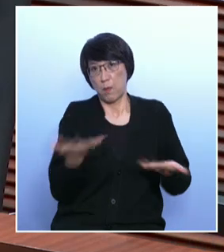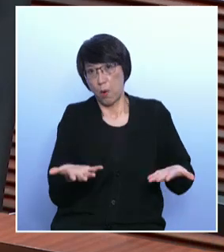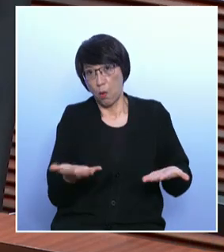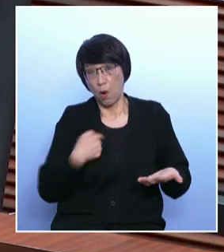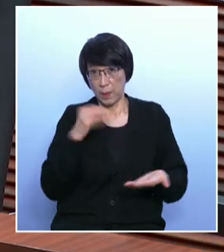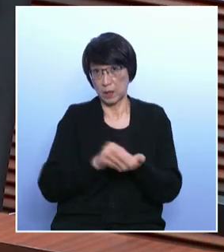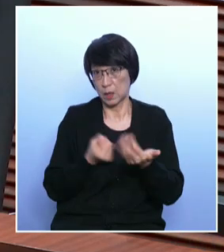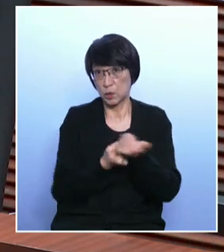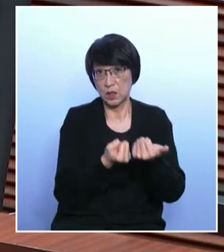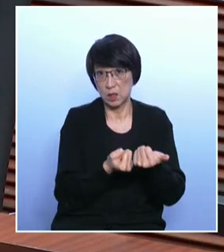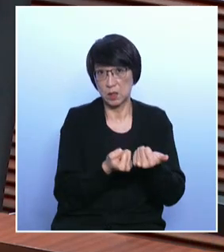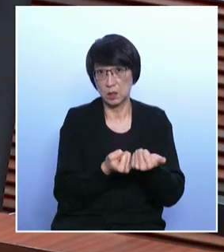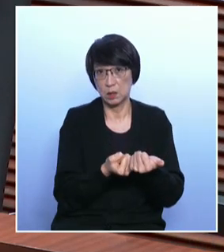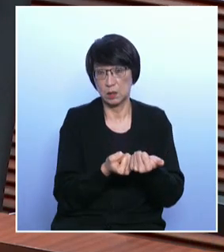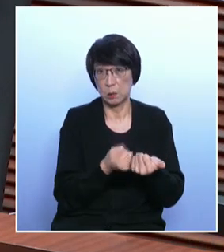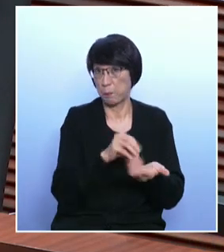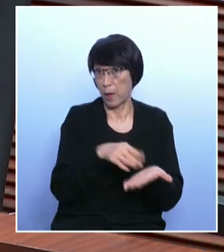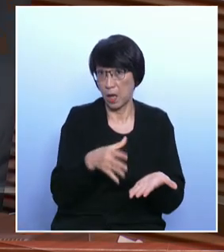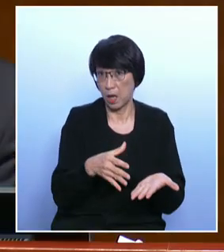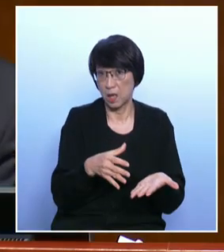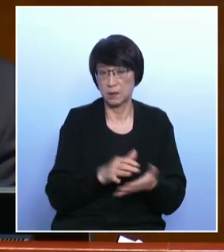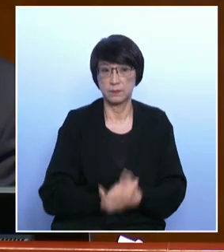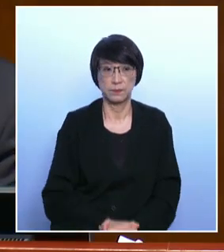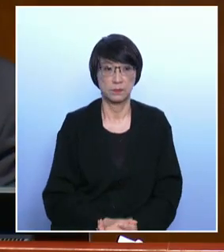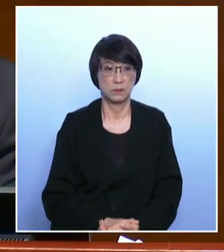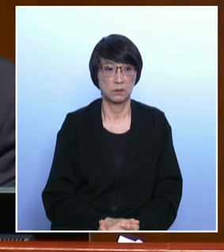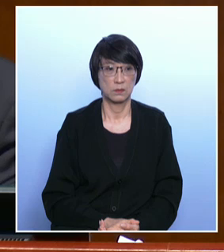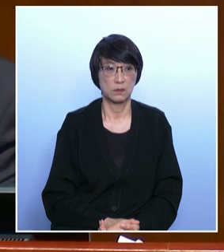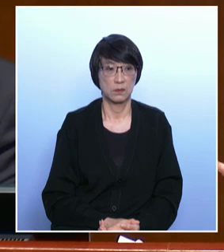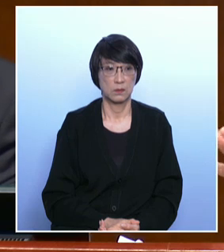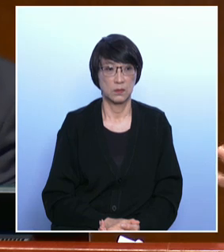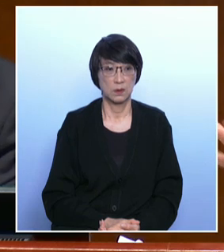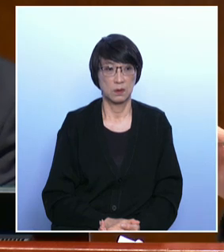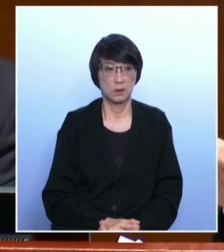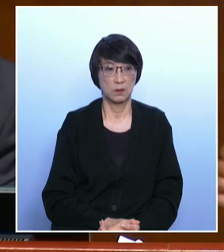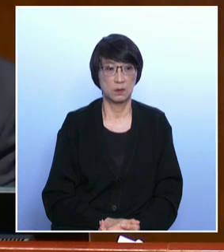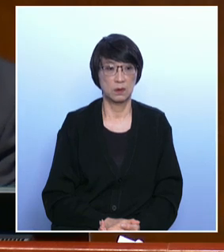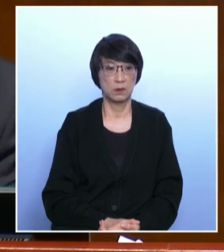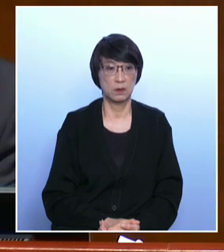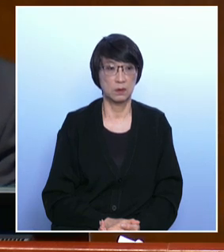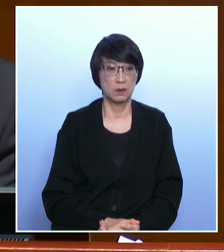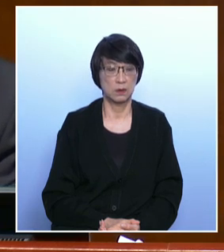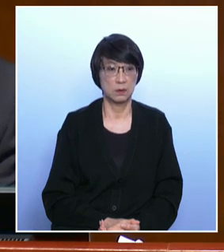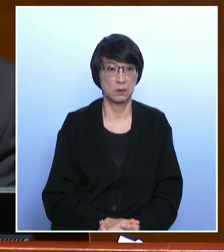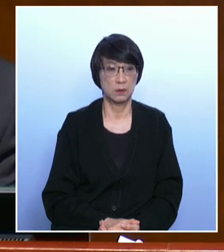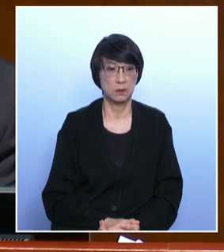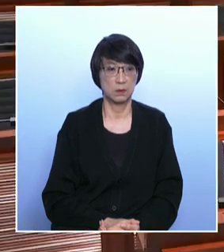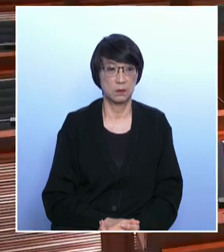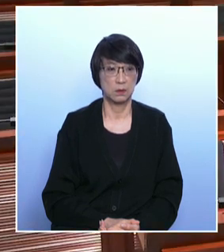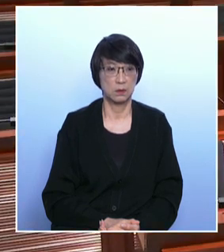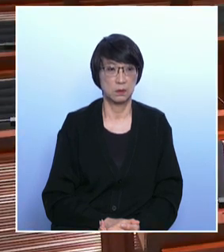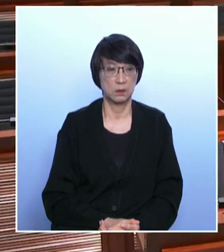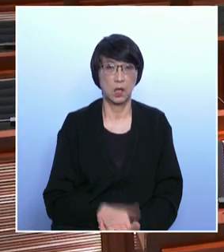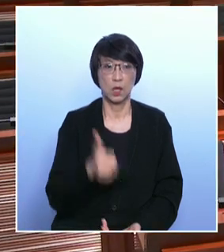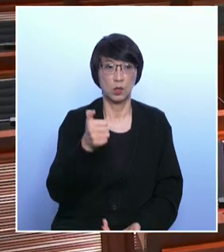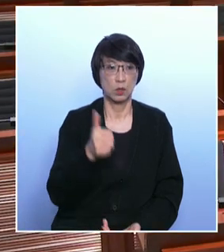I wasn't consulted, so must I support this project? Is that the case? Must I support the project? Well, please provide